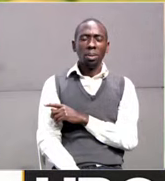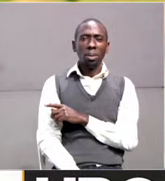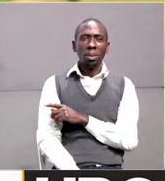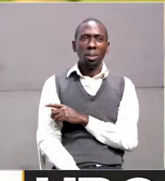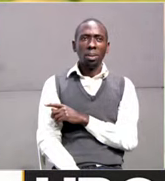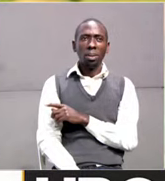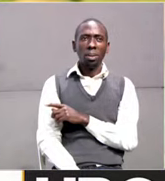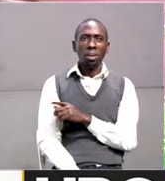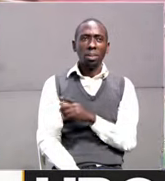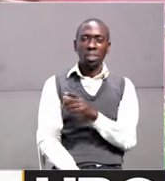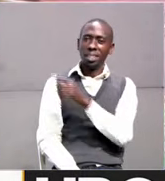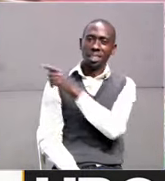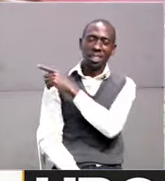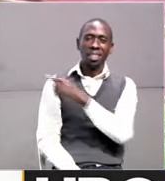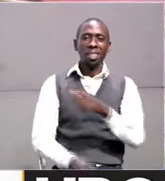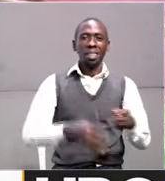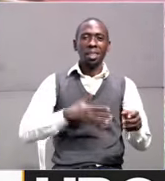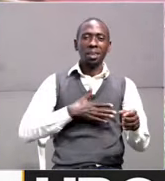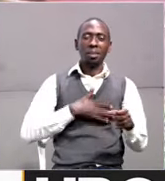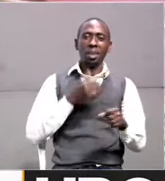That's my daughter.